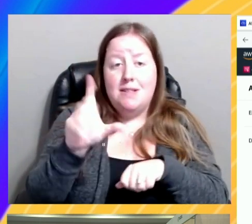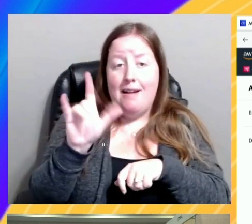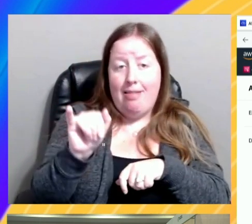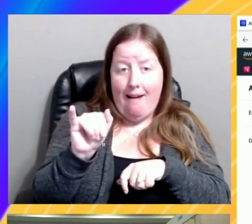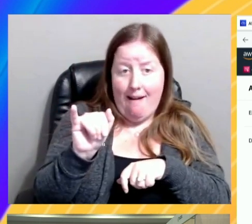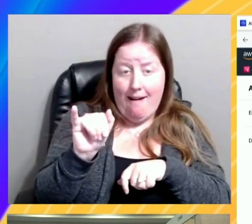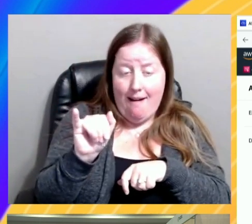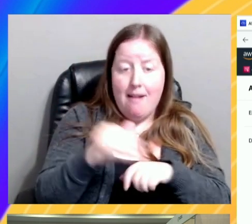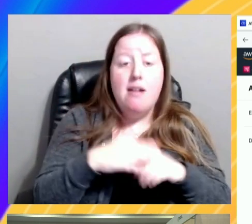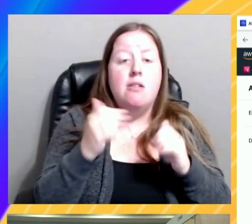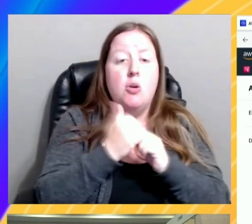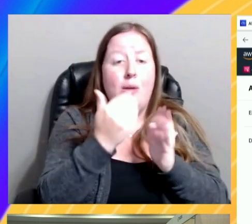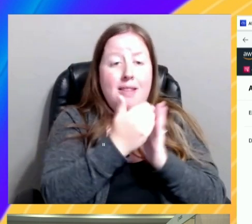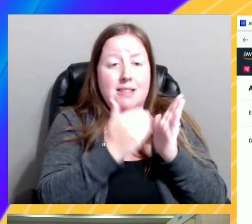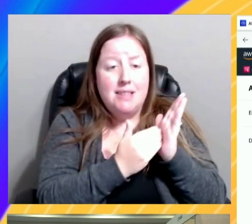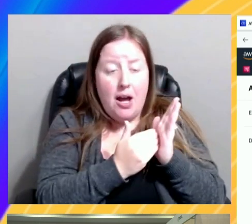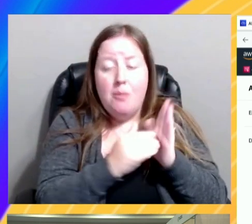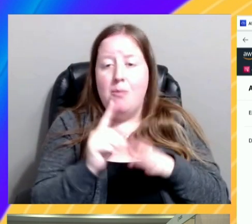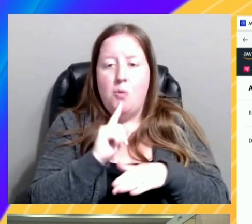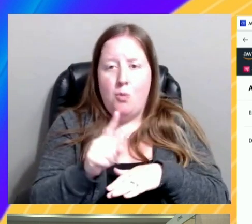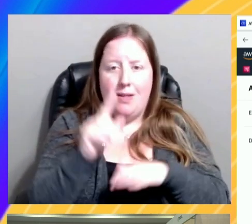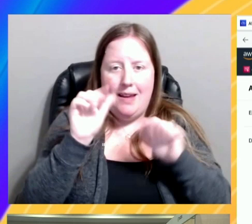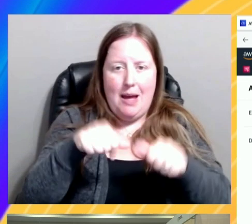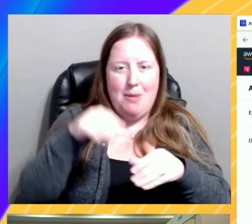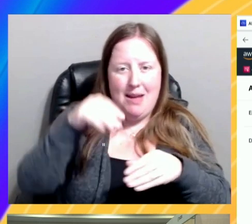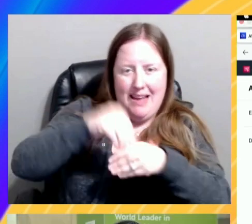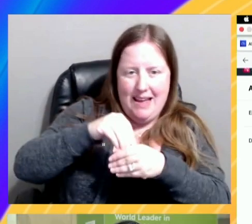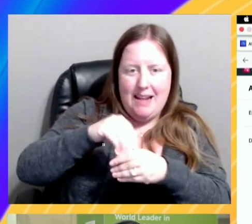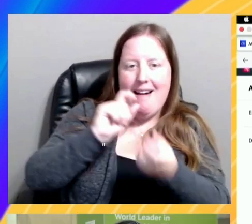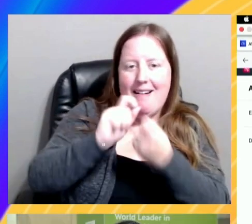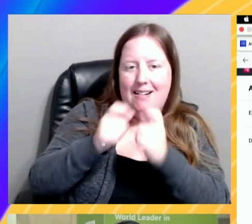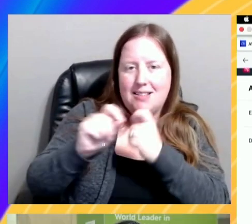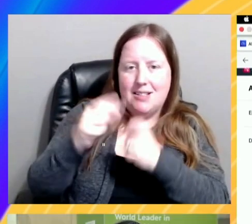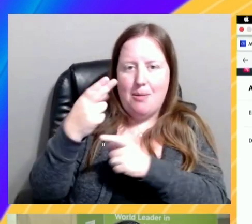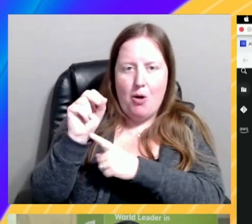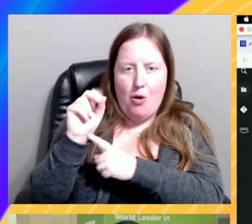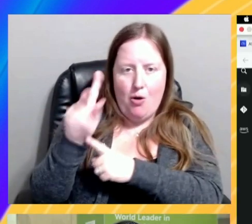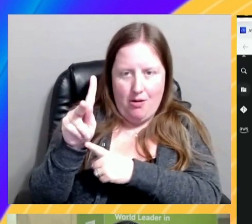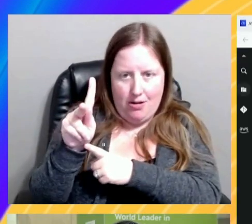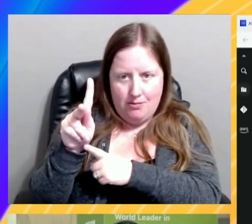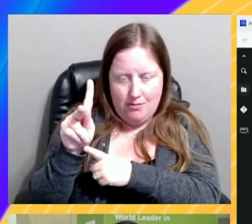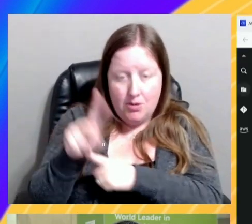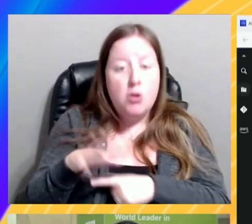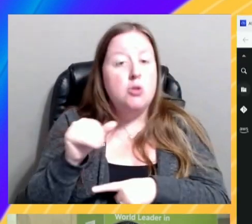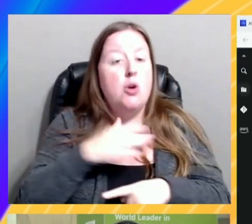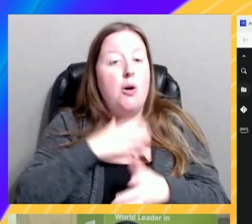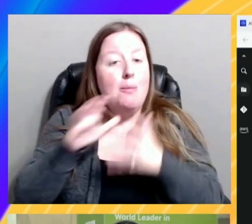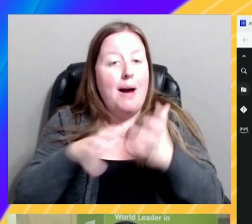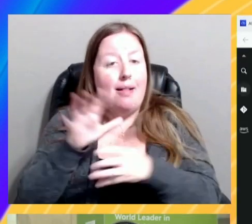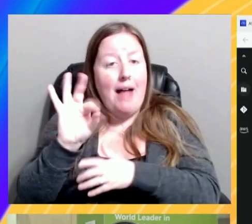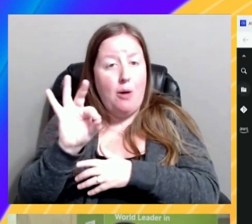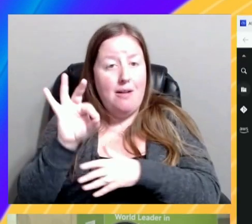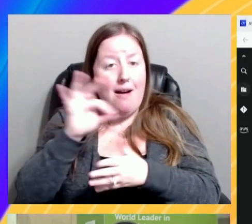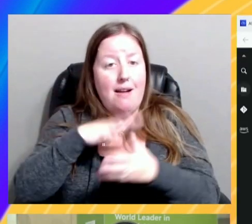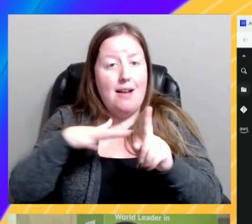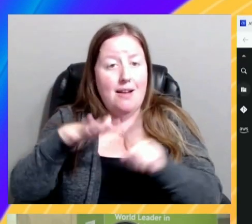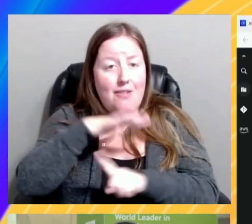multi-step, and put it into a custom hook. Okay. So in my Cloud9 environment, for an example, we